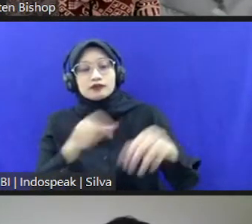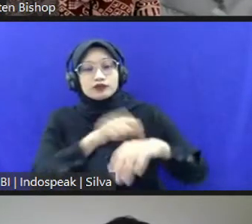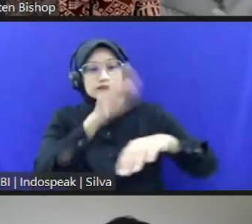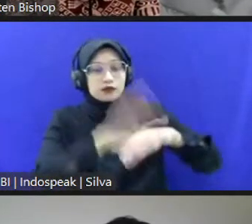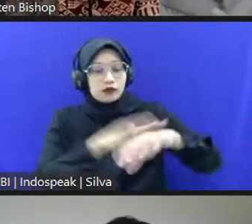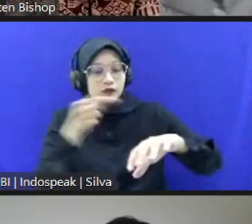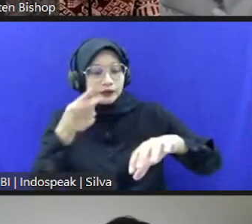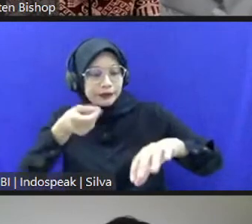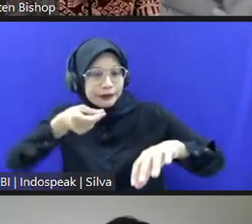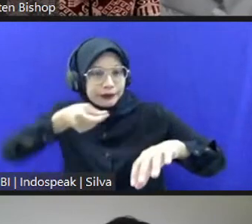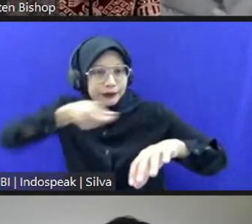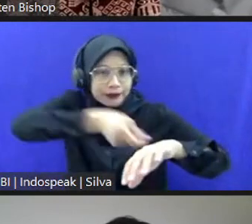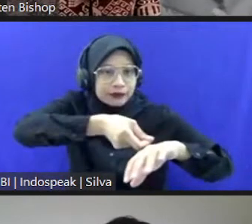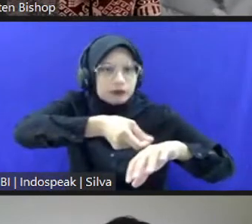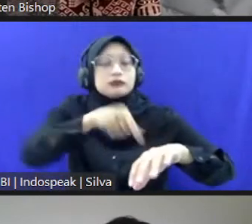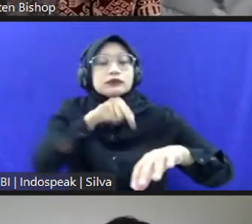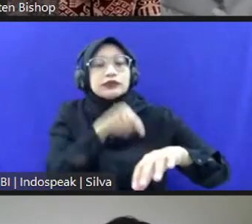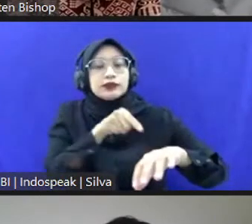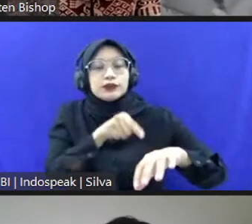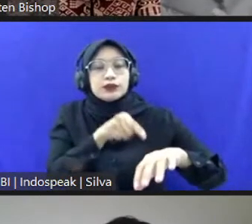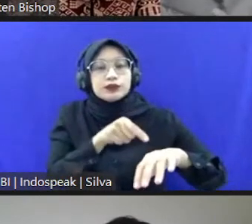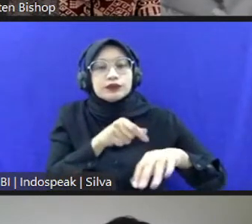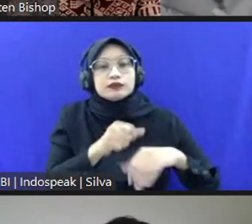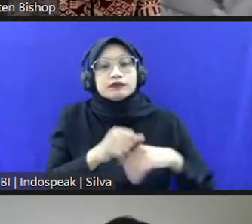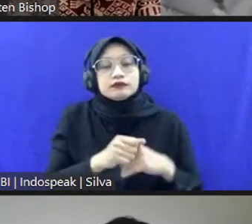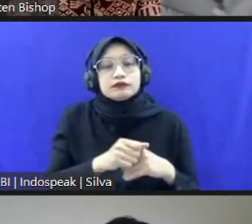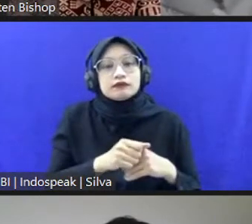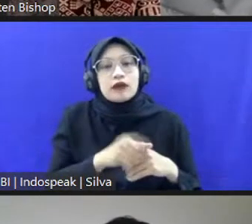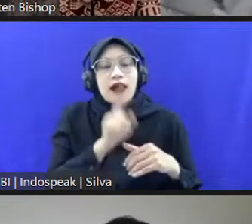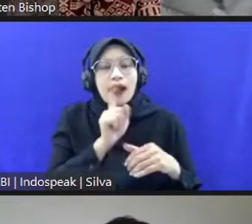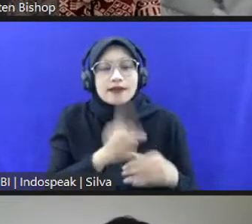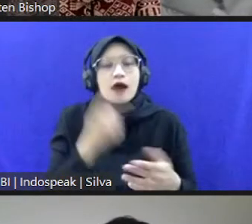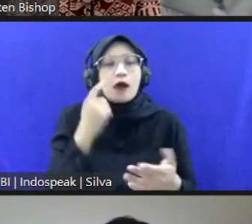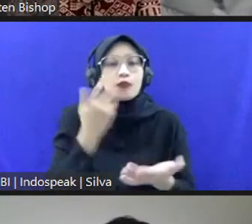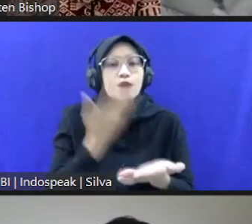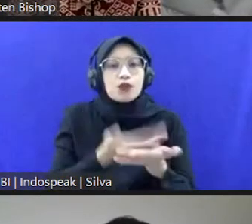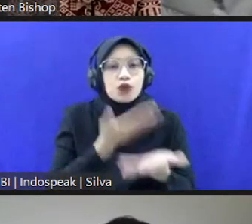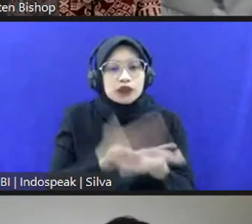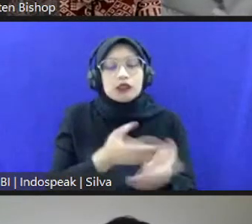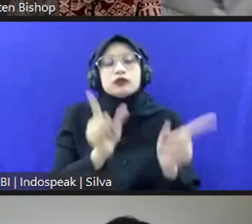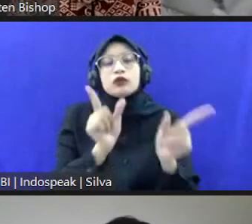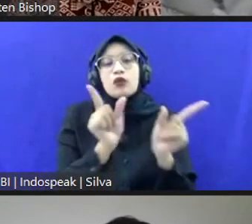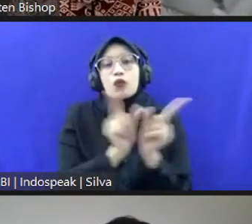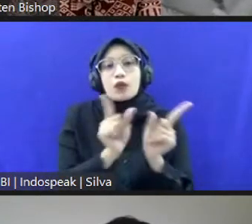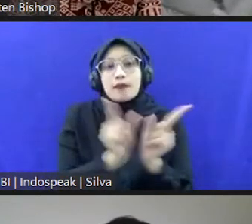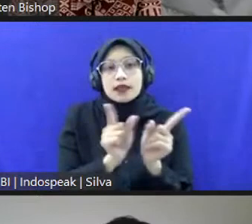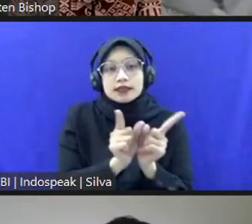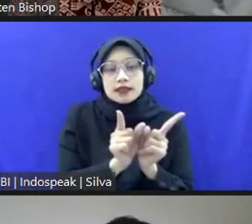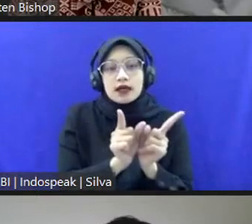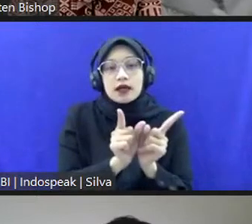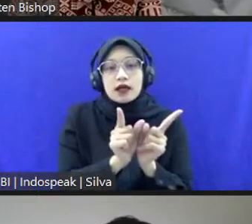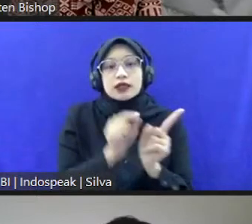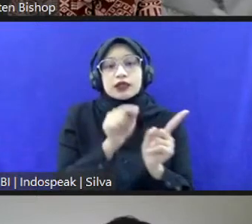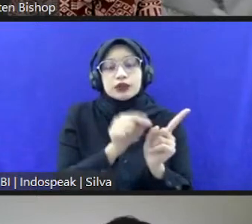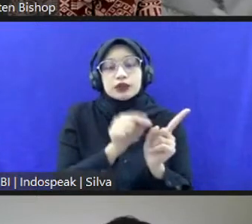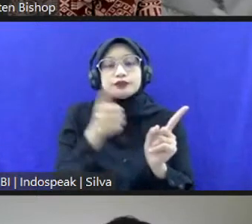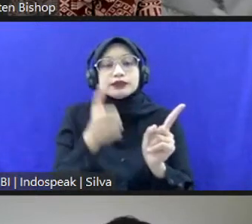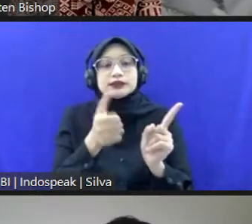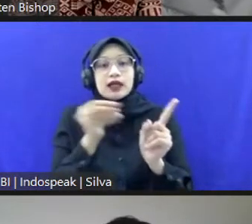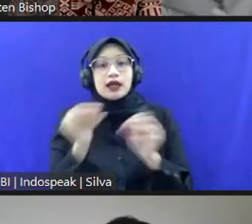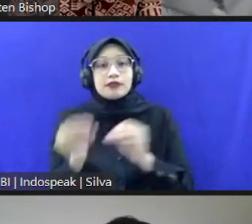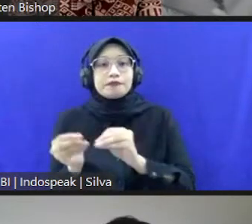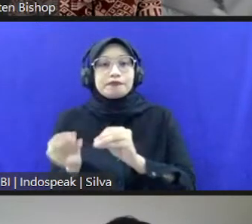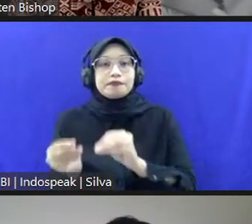we look at there's a serological evidence whether Wolbachia can be transferred into the human